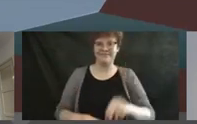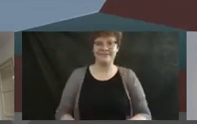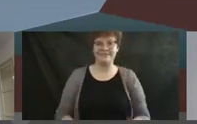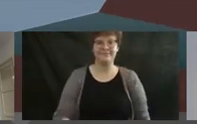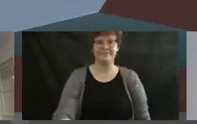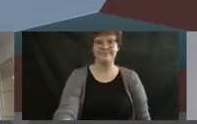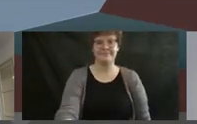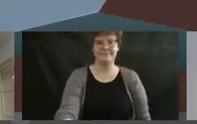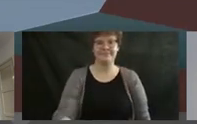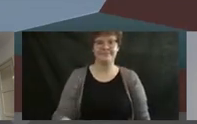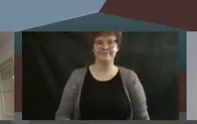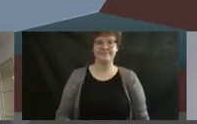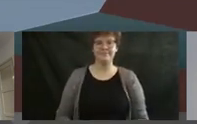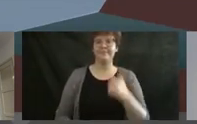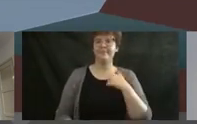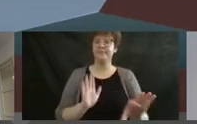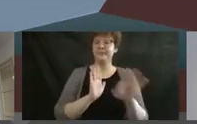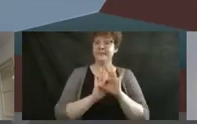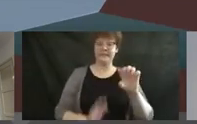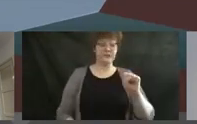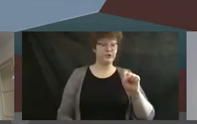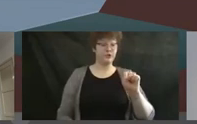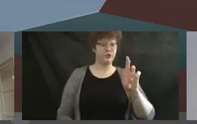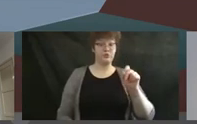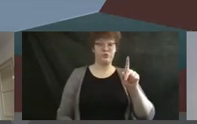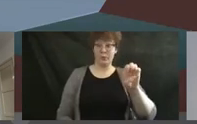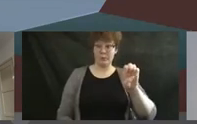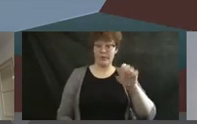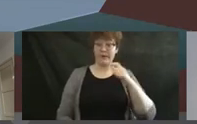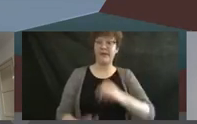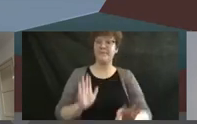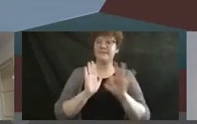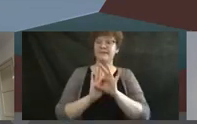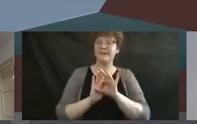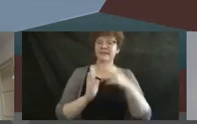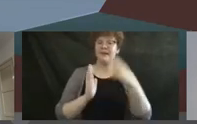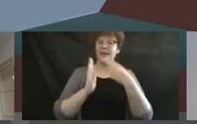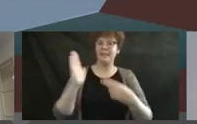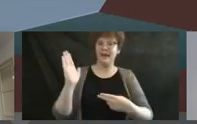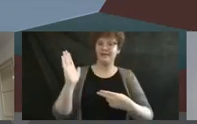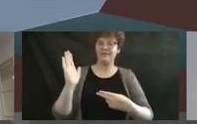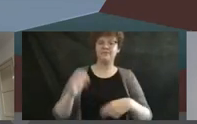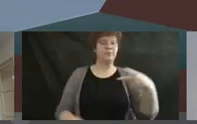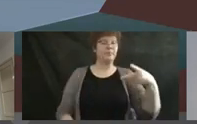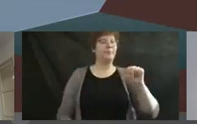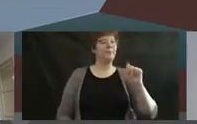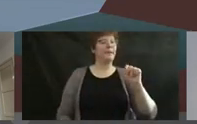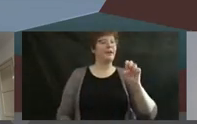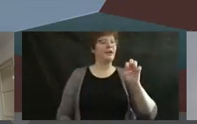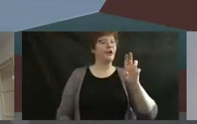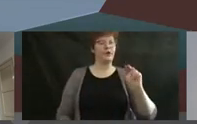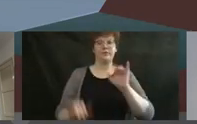I want to select that stroke. And I'm going to go ahead and I'm going to select pattern brush one, because that's what I just created. And there's my little strand of